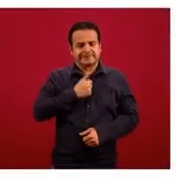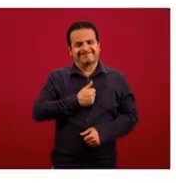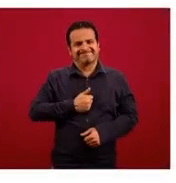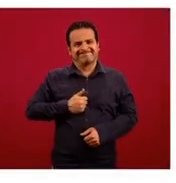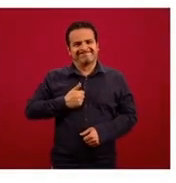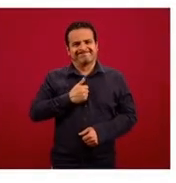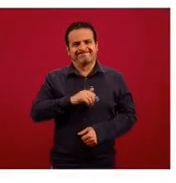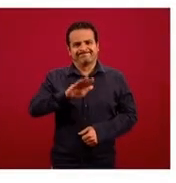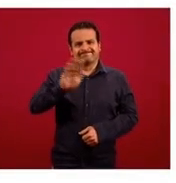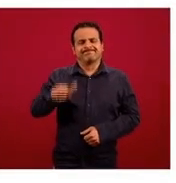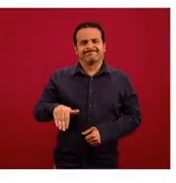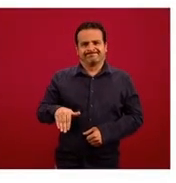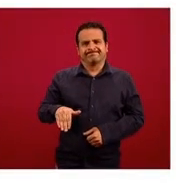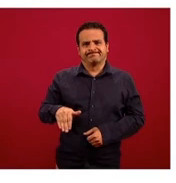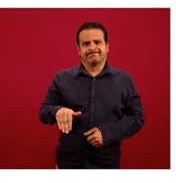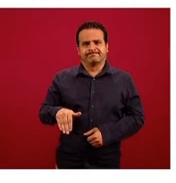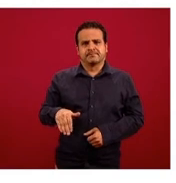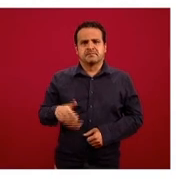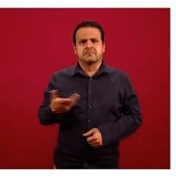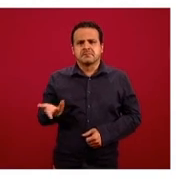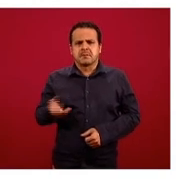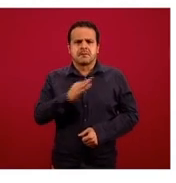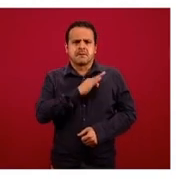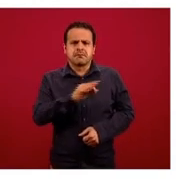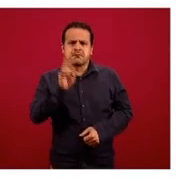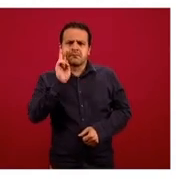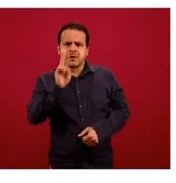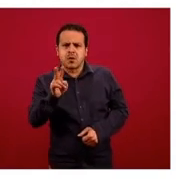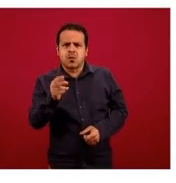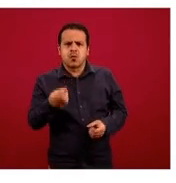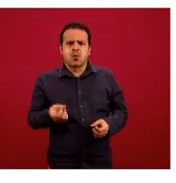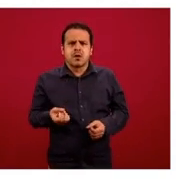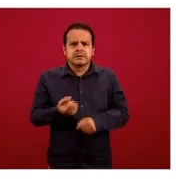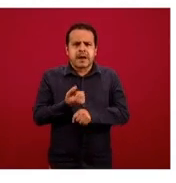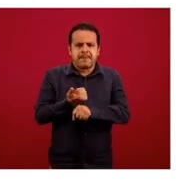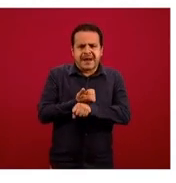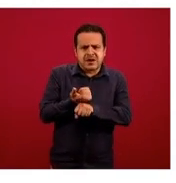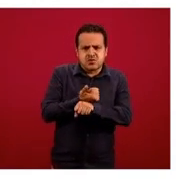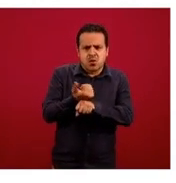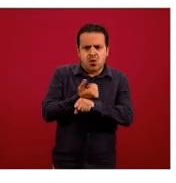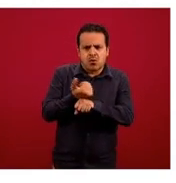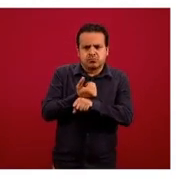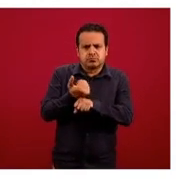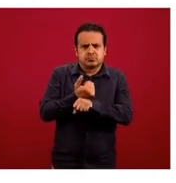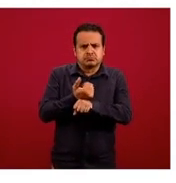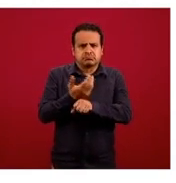death regarding all those people who unfortunately have lost their lives.